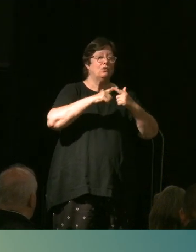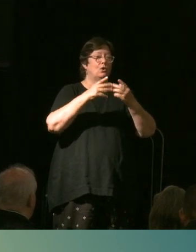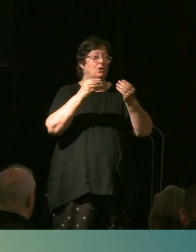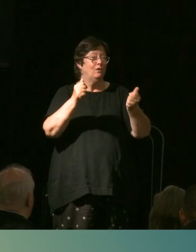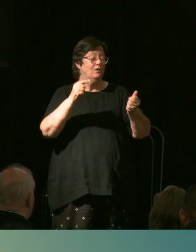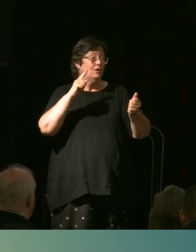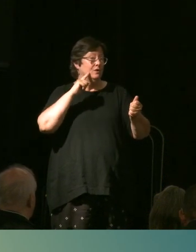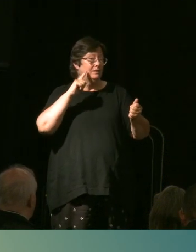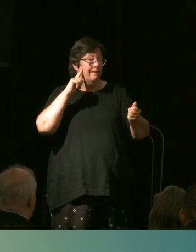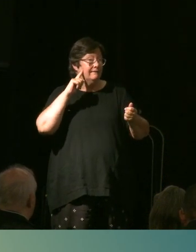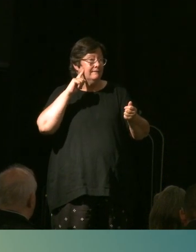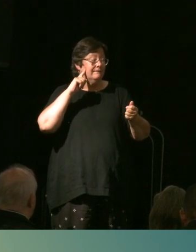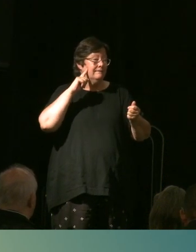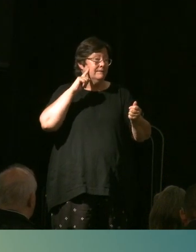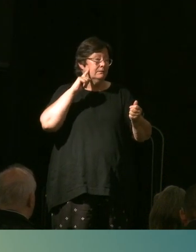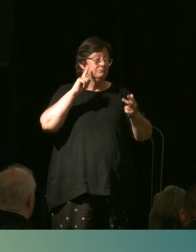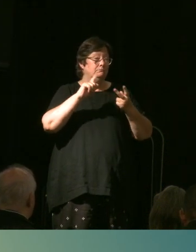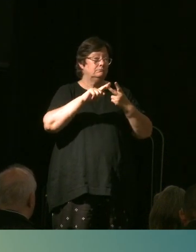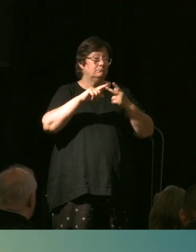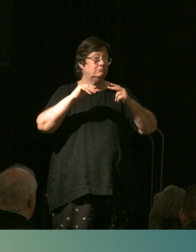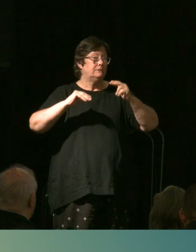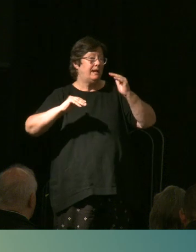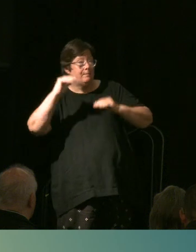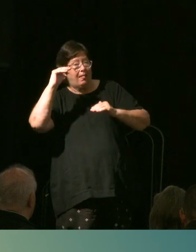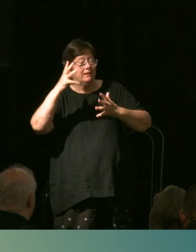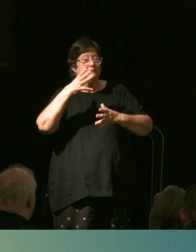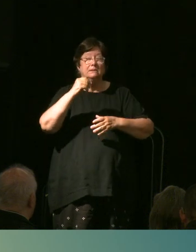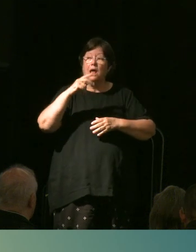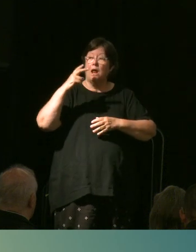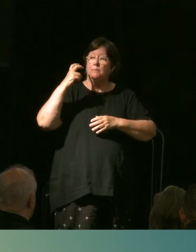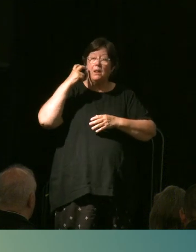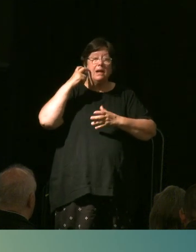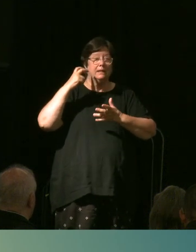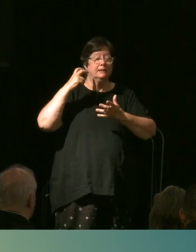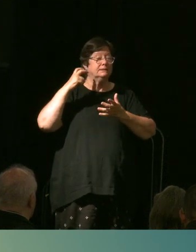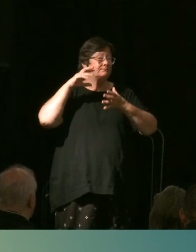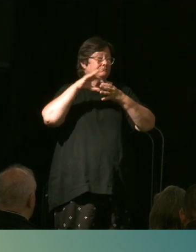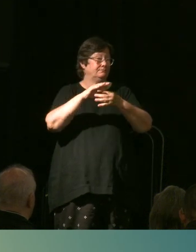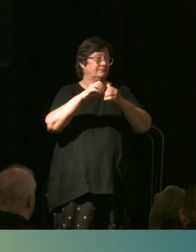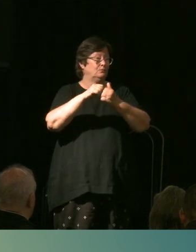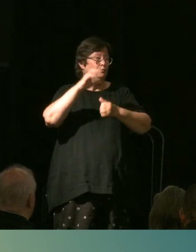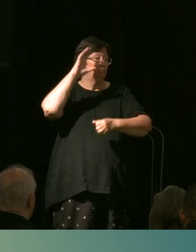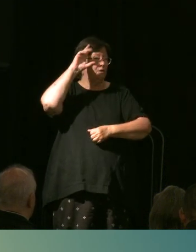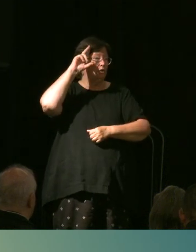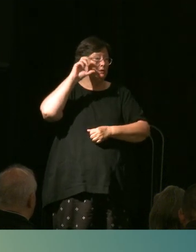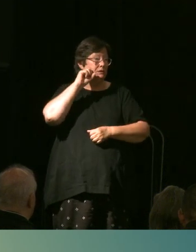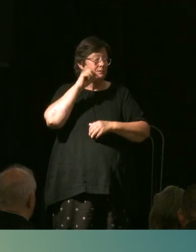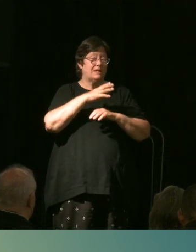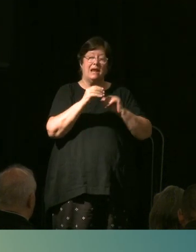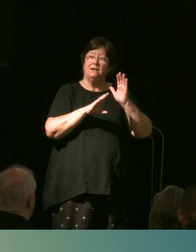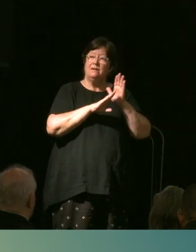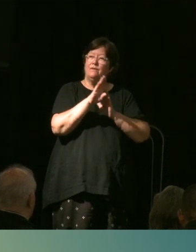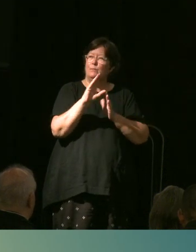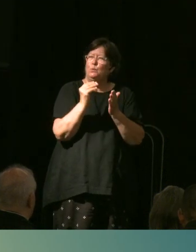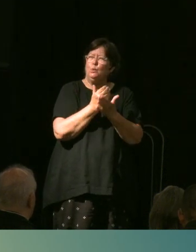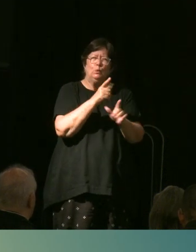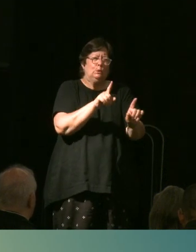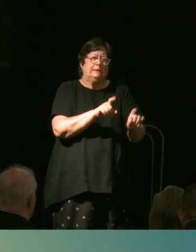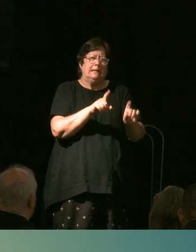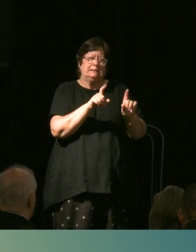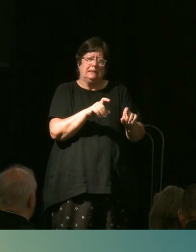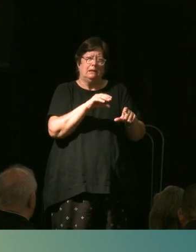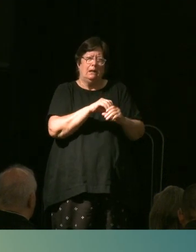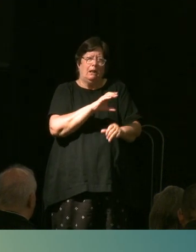deafness, imbalance, and blindness associated with Usher syndrome, and to develop novel tests in the